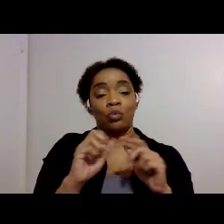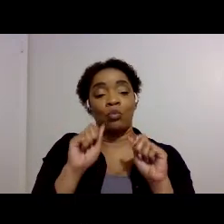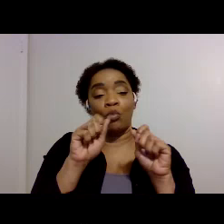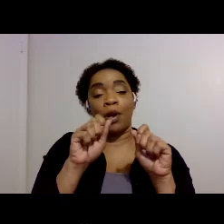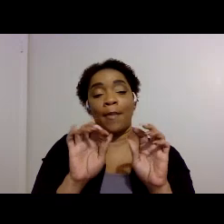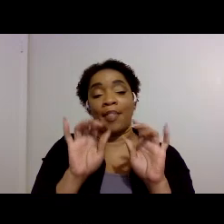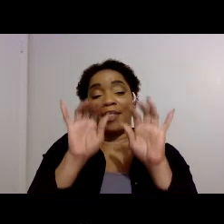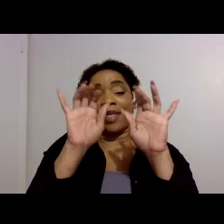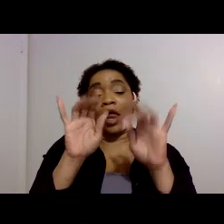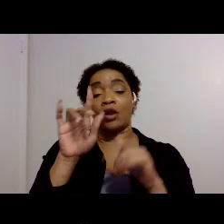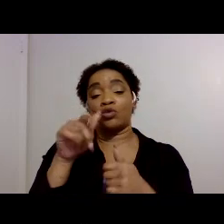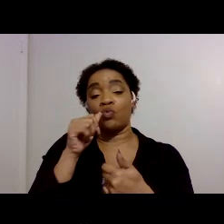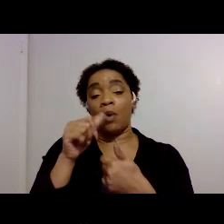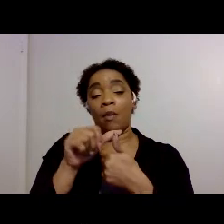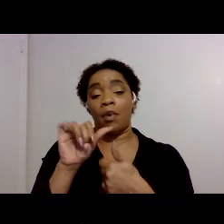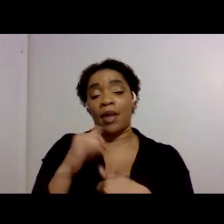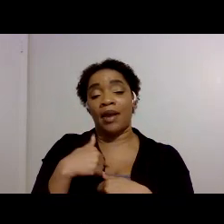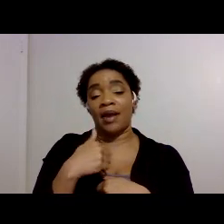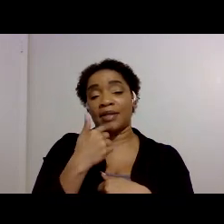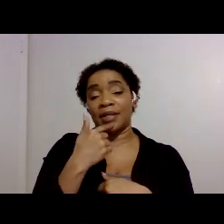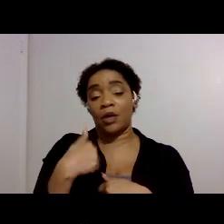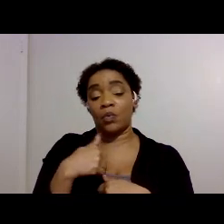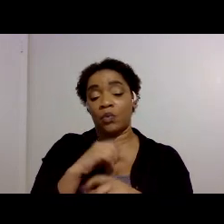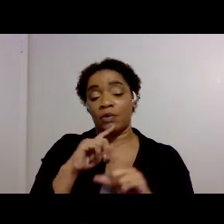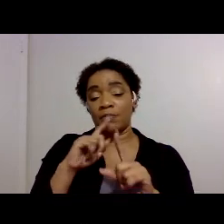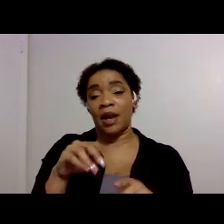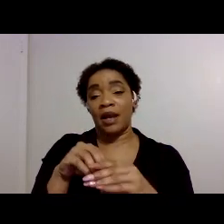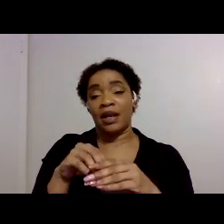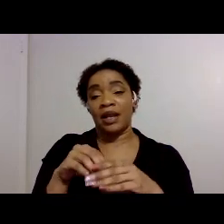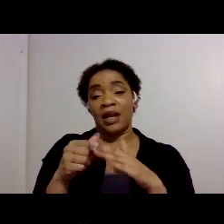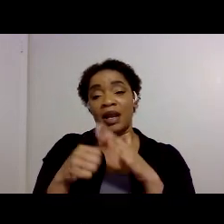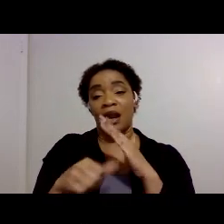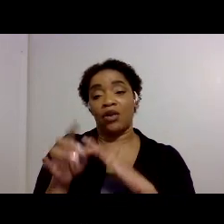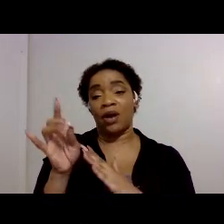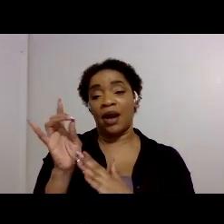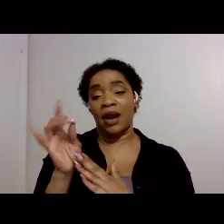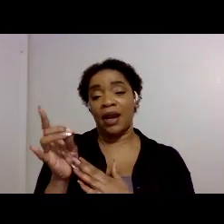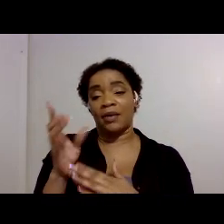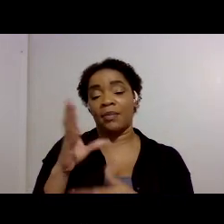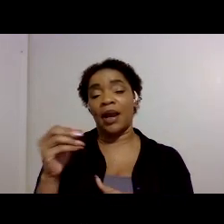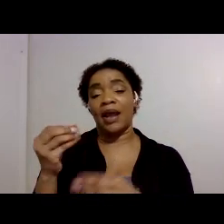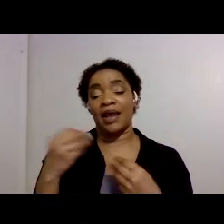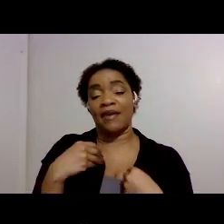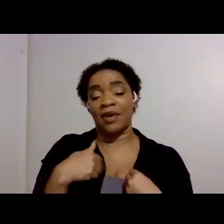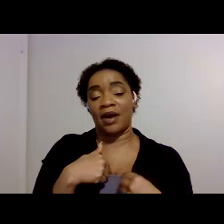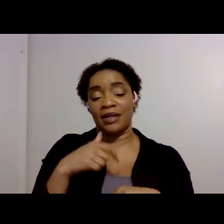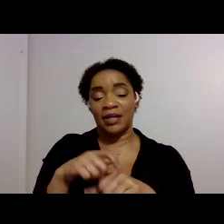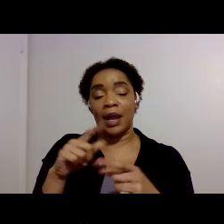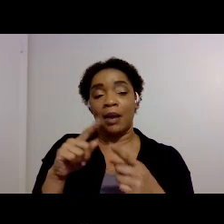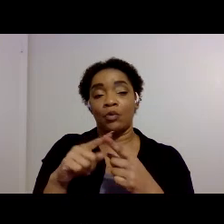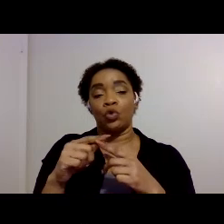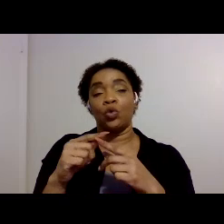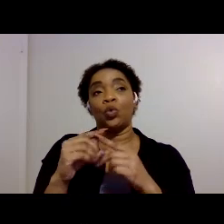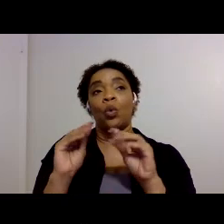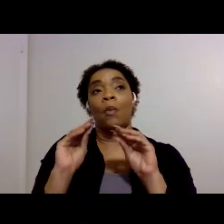responding in under 8 minutes and give us the time to put the ladders up so that 20 minutes will buy you